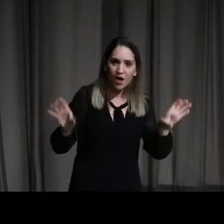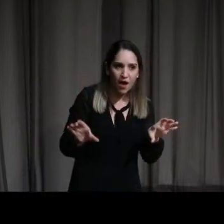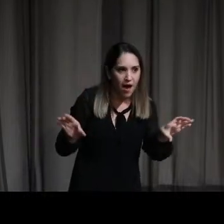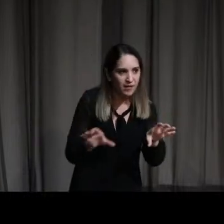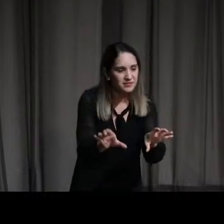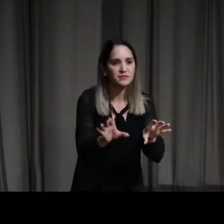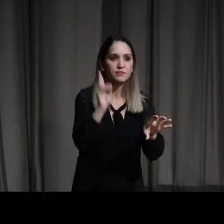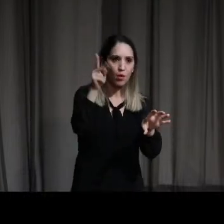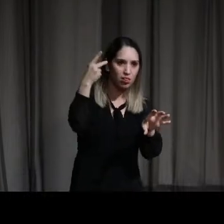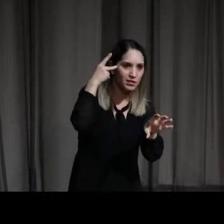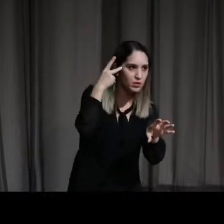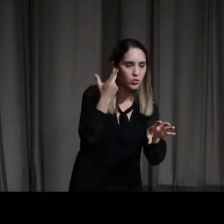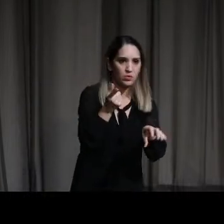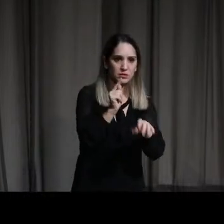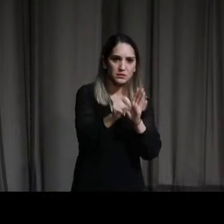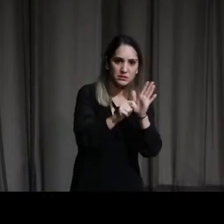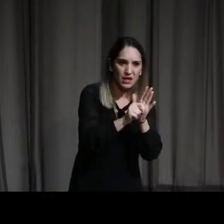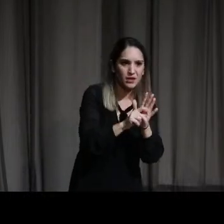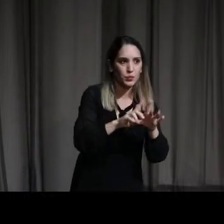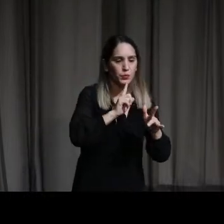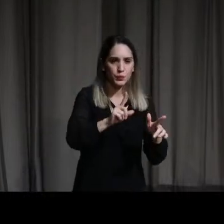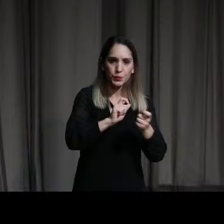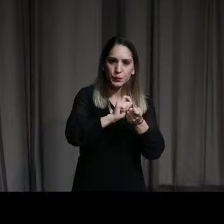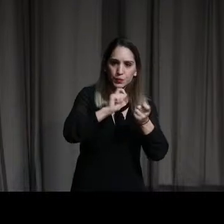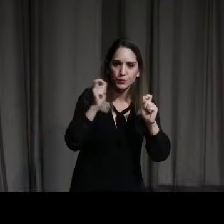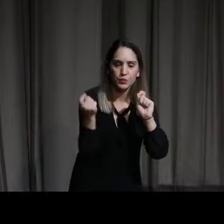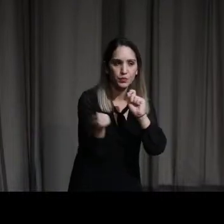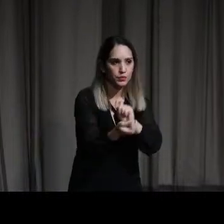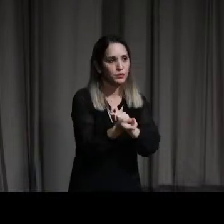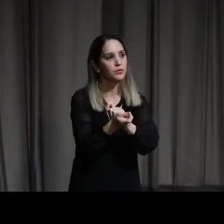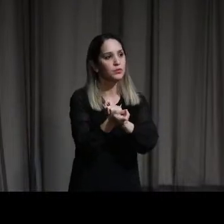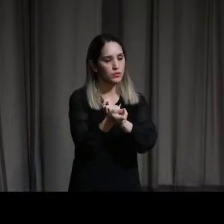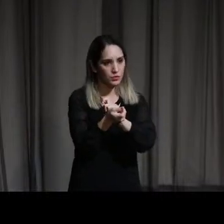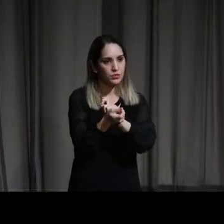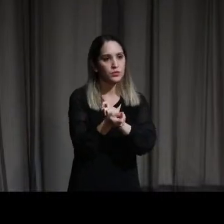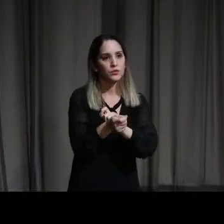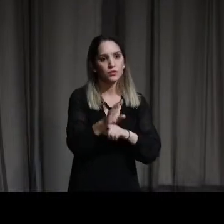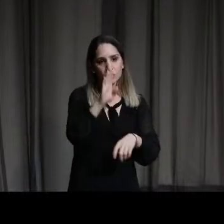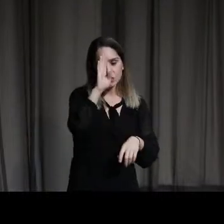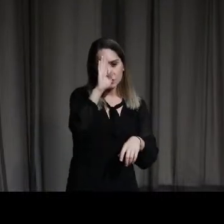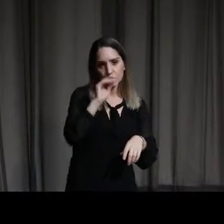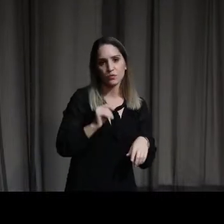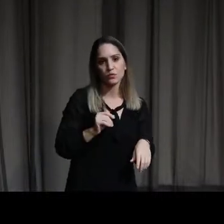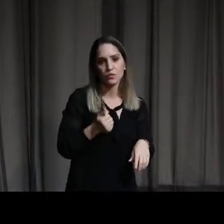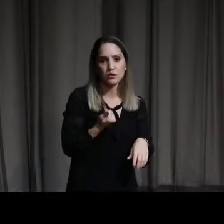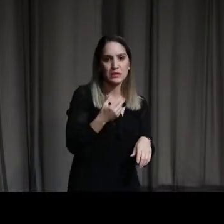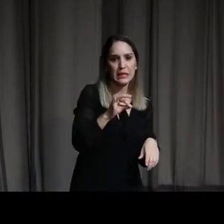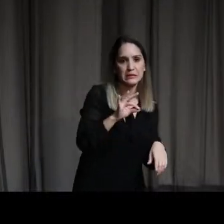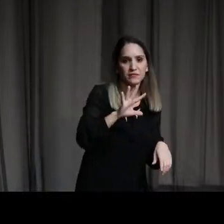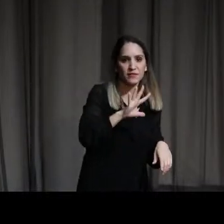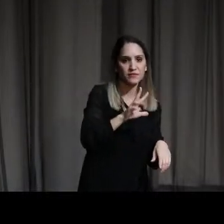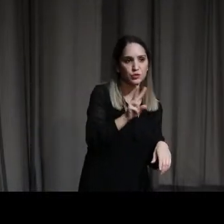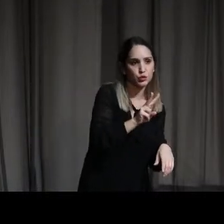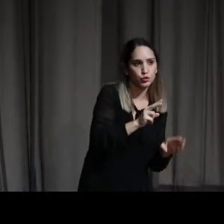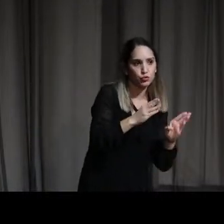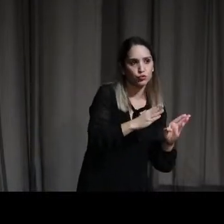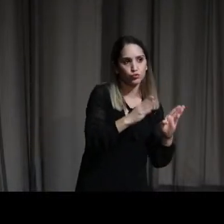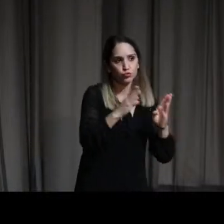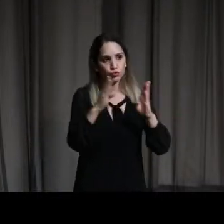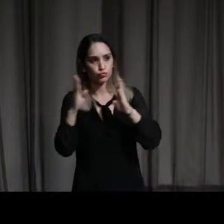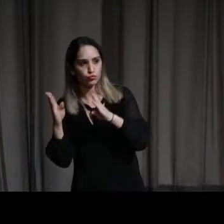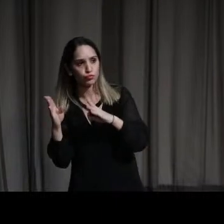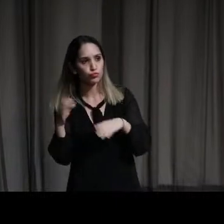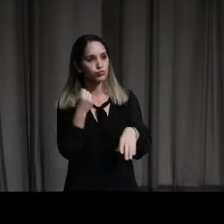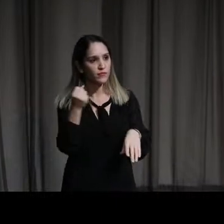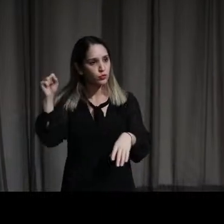terms of the political life of the country. Major transformations from a coup d'etat on the one hand in 1952 to the rise of a